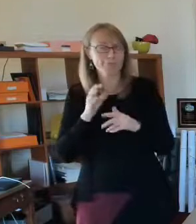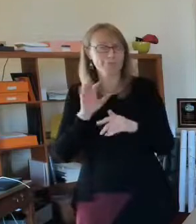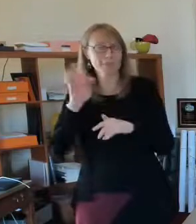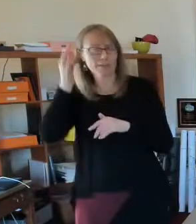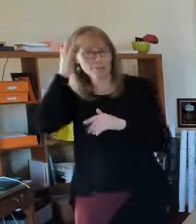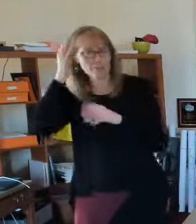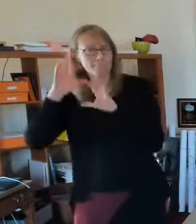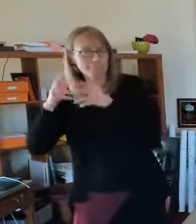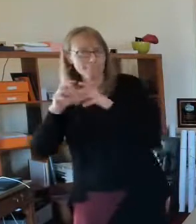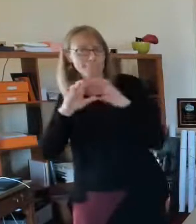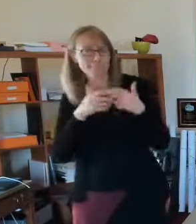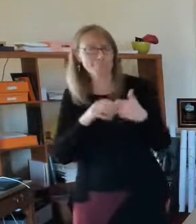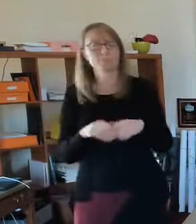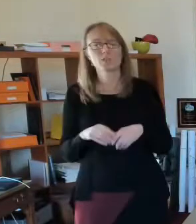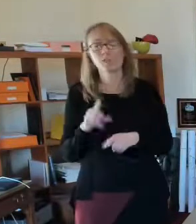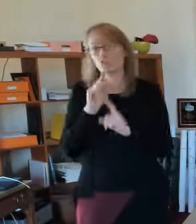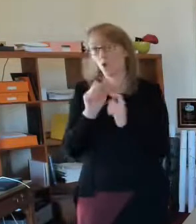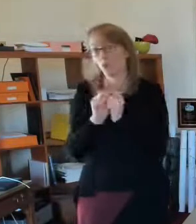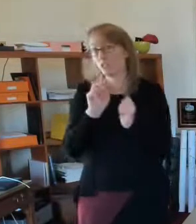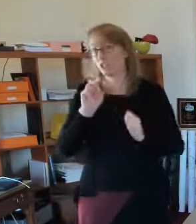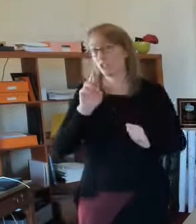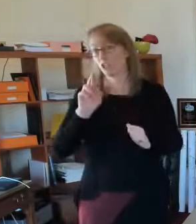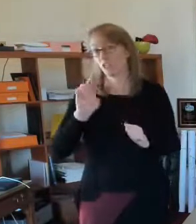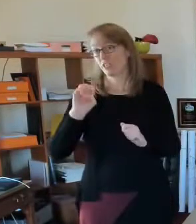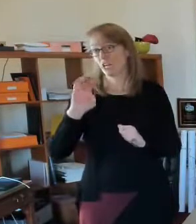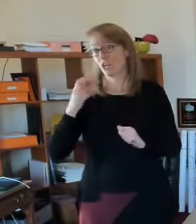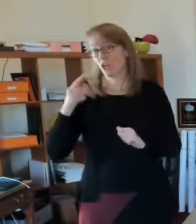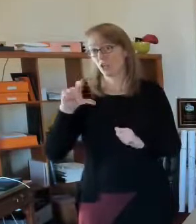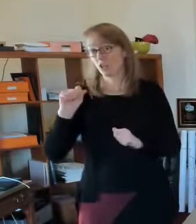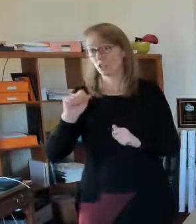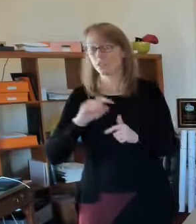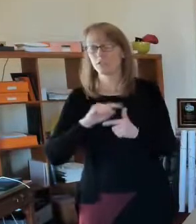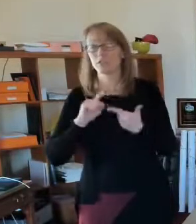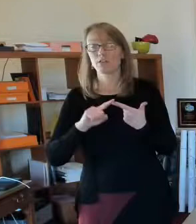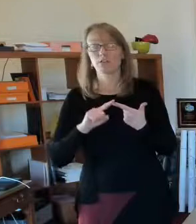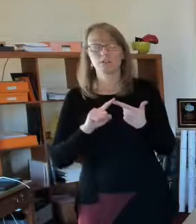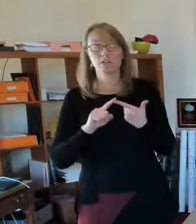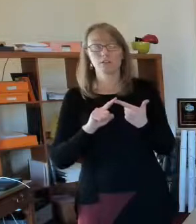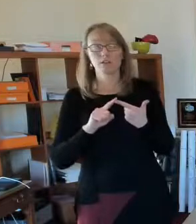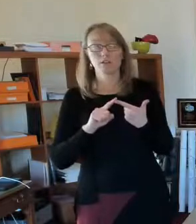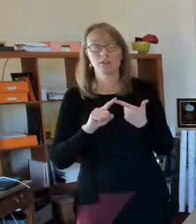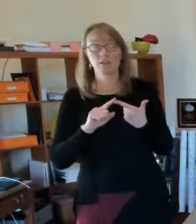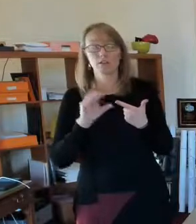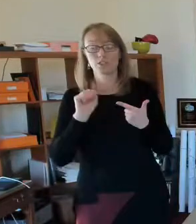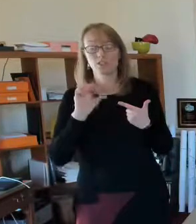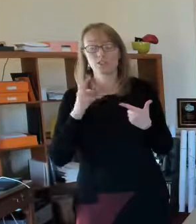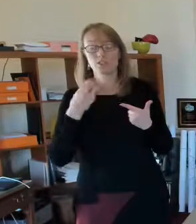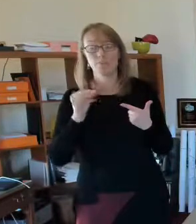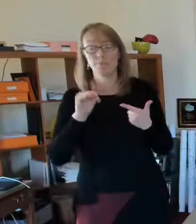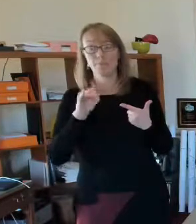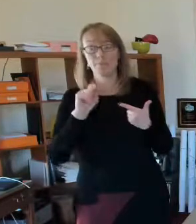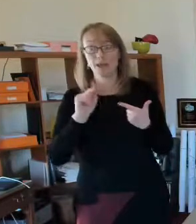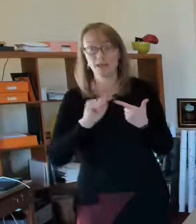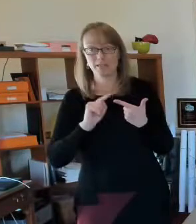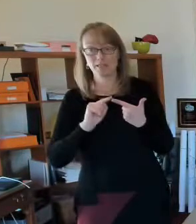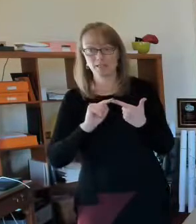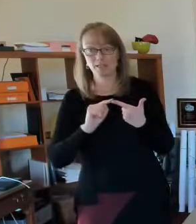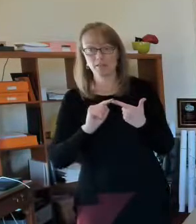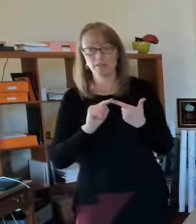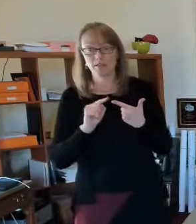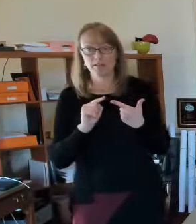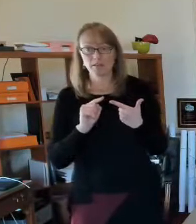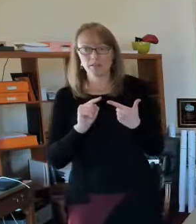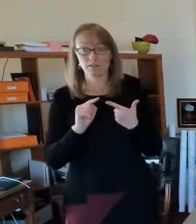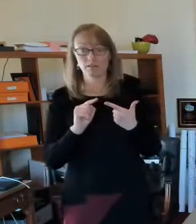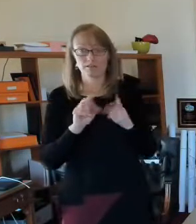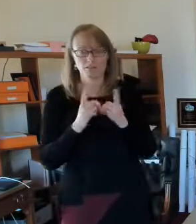the county executive's individual who heads up their health department, Spring Schmidt, in order to make sure that